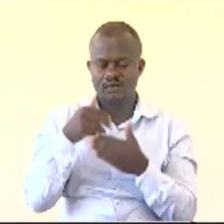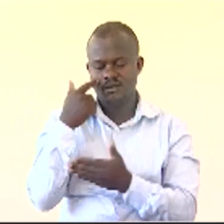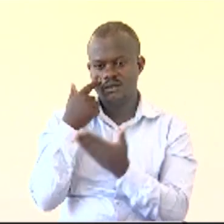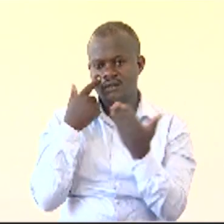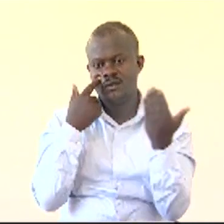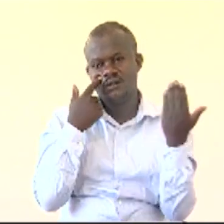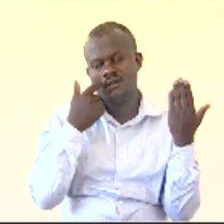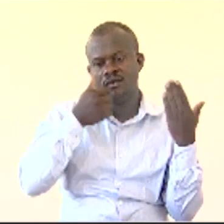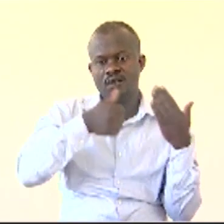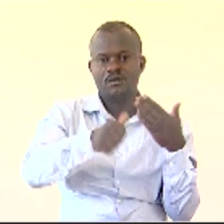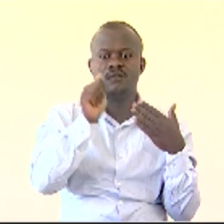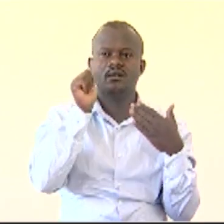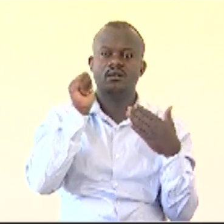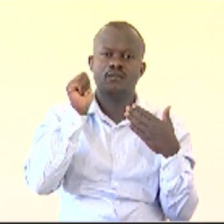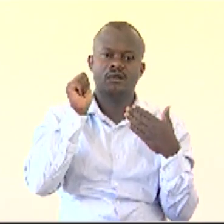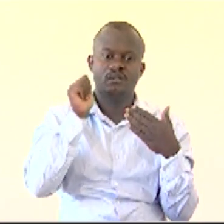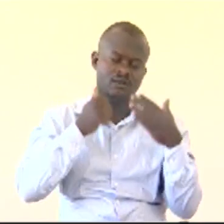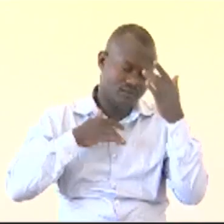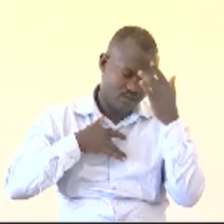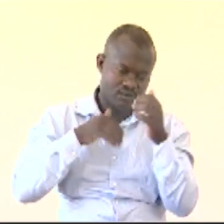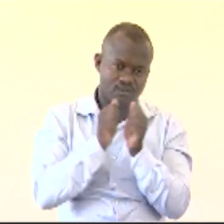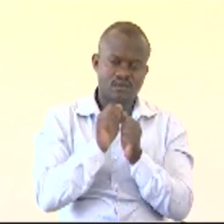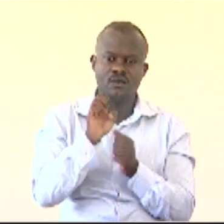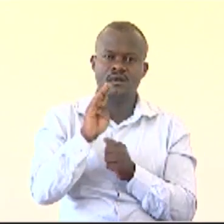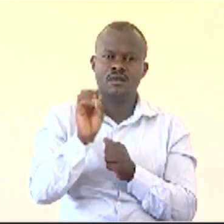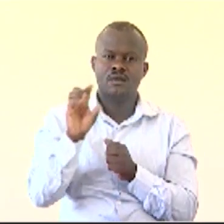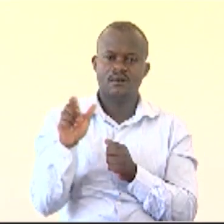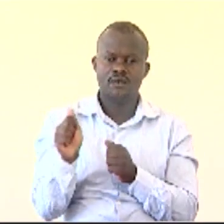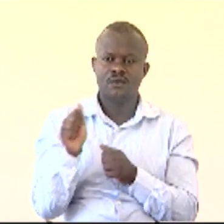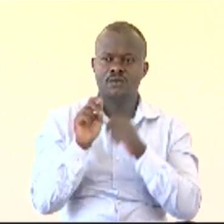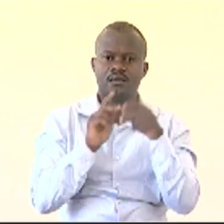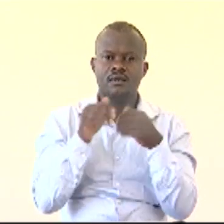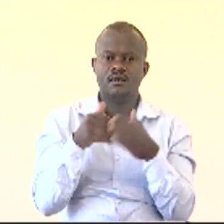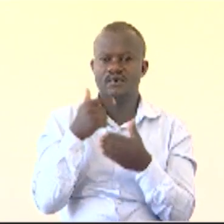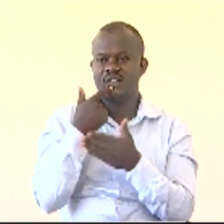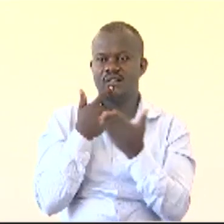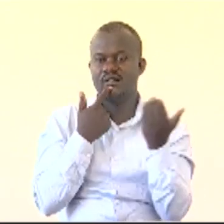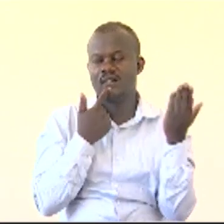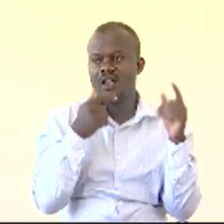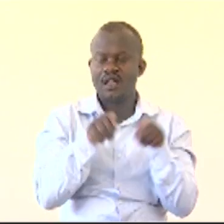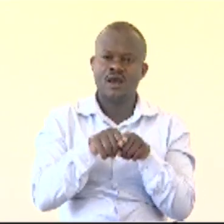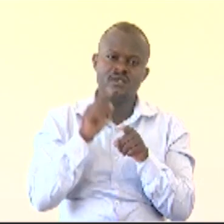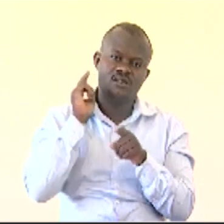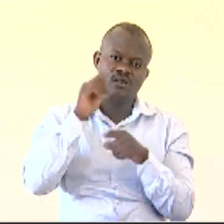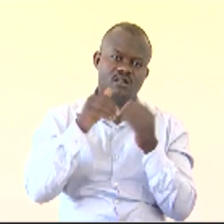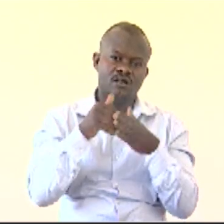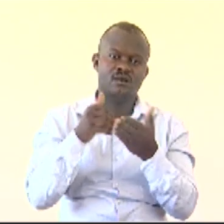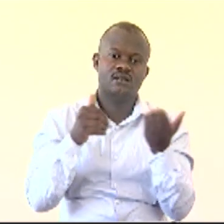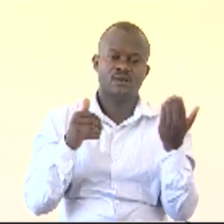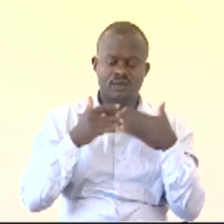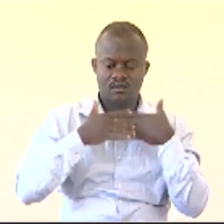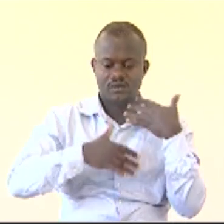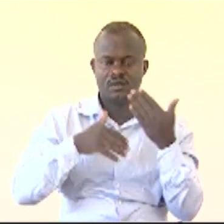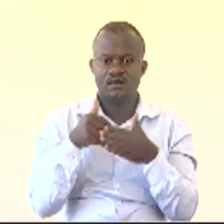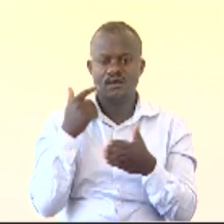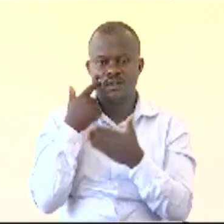you are likely also to be affected with Ebola. So people remain infectious as long as their blood